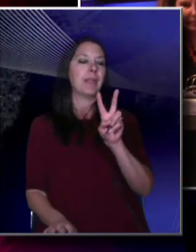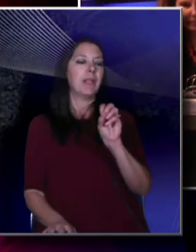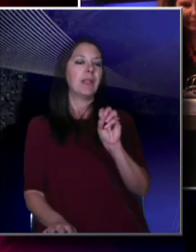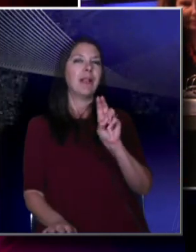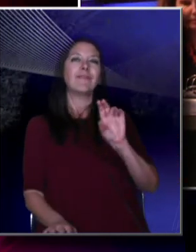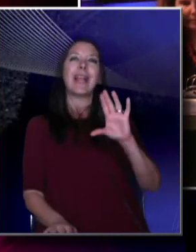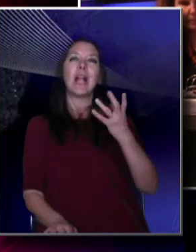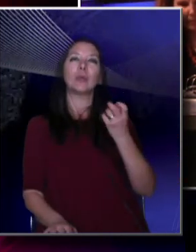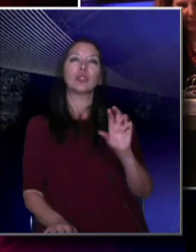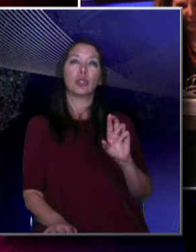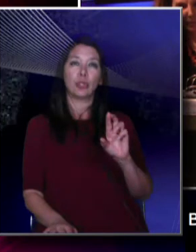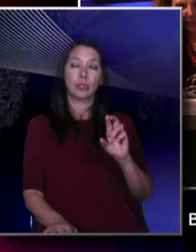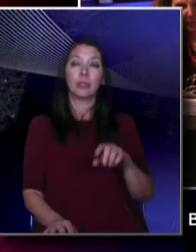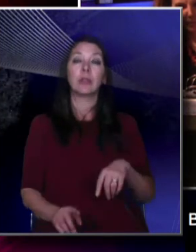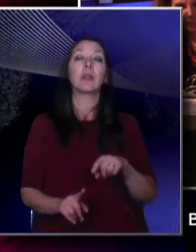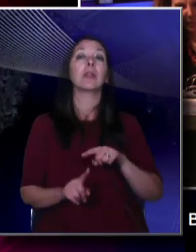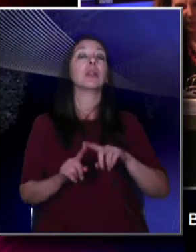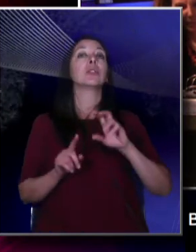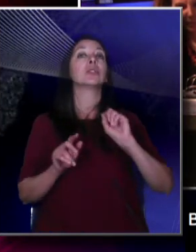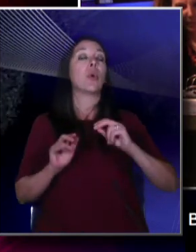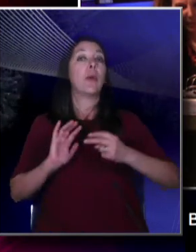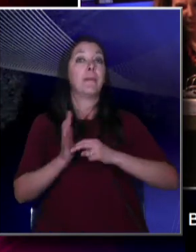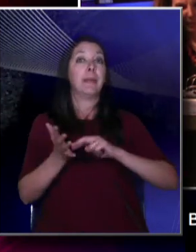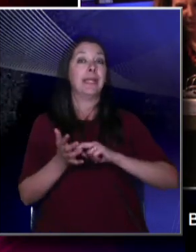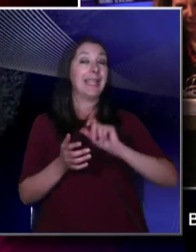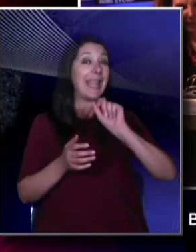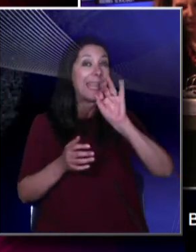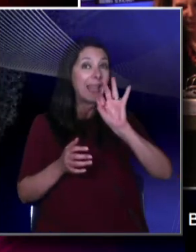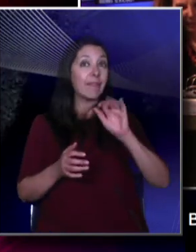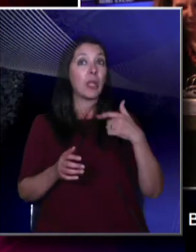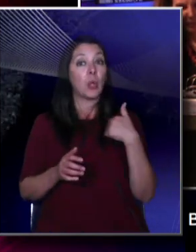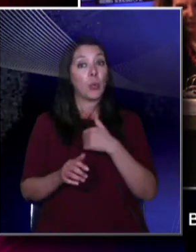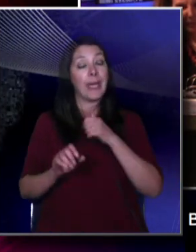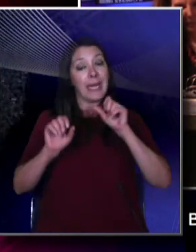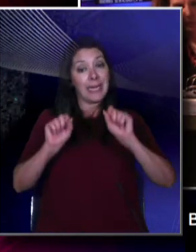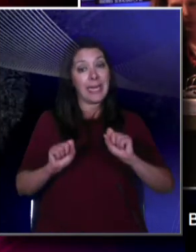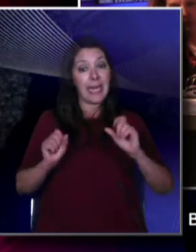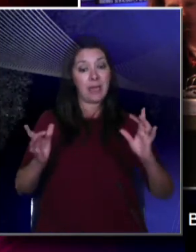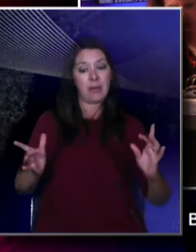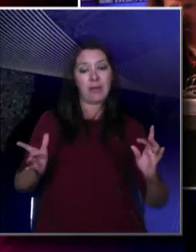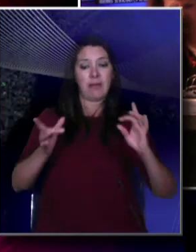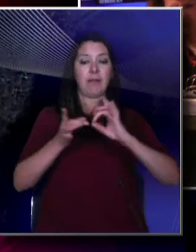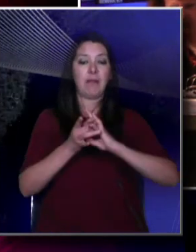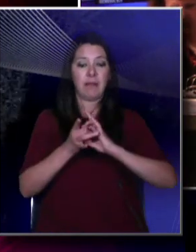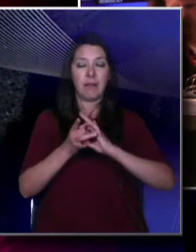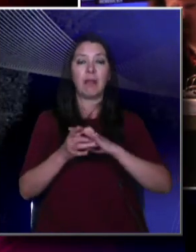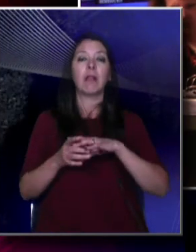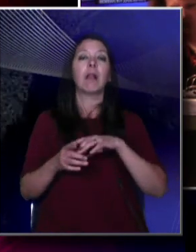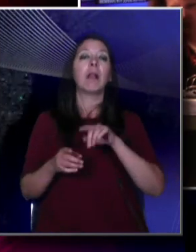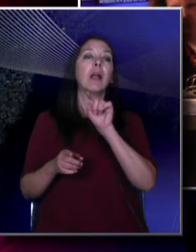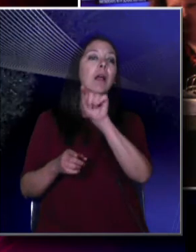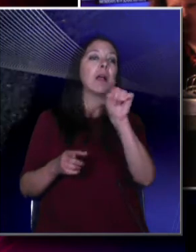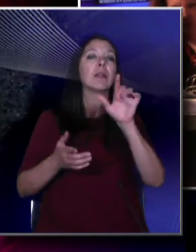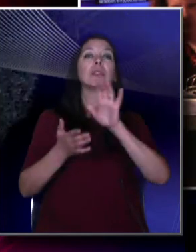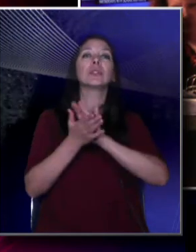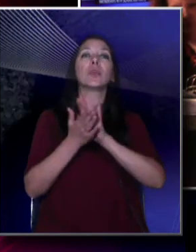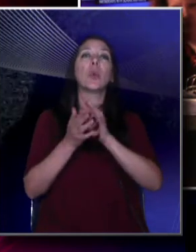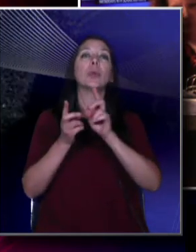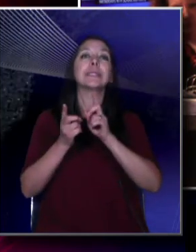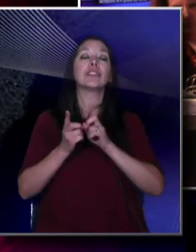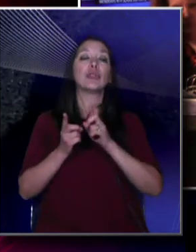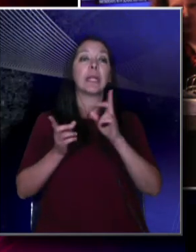So in actuality, if we could develop partnerships with school districts, then